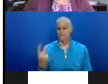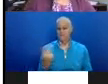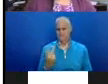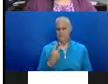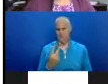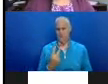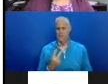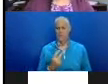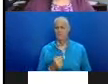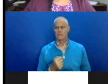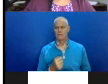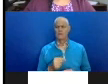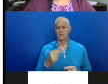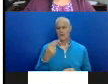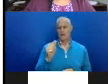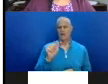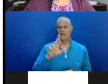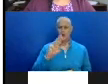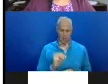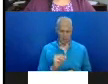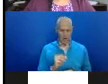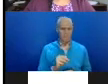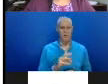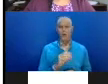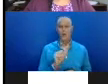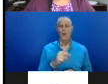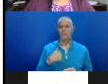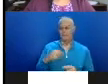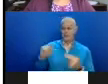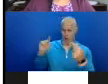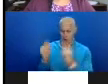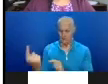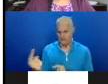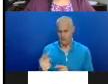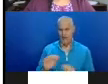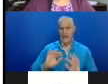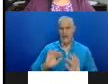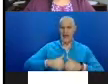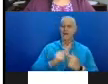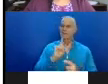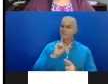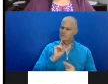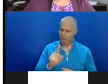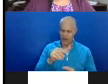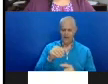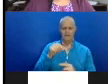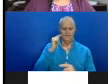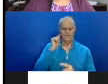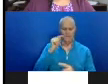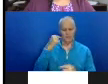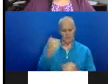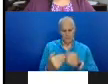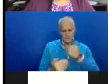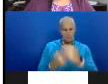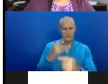been harmed, and also when you've harmed somebody. How do you respond in a way that actually leads to repair? So really both parties want to